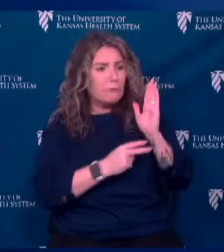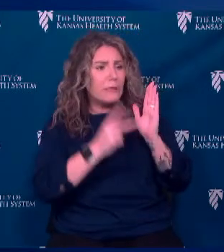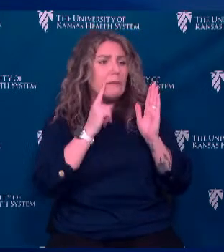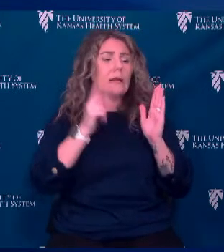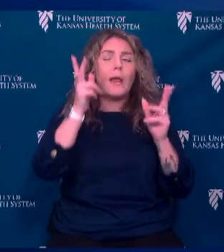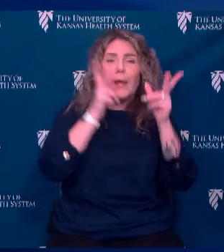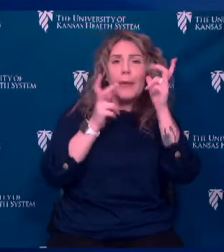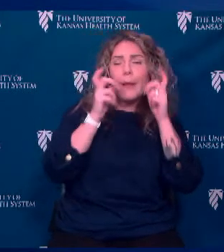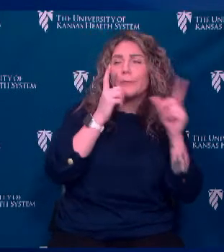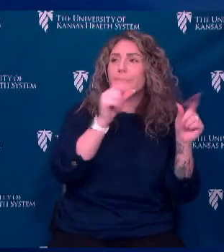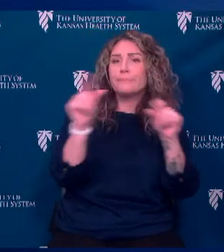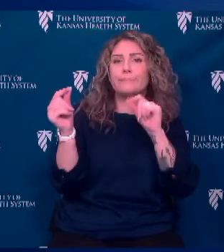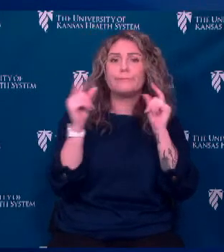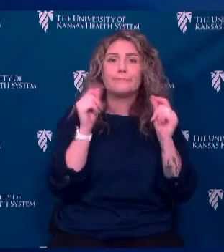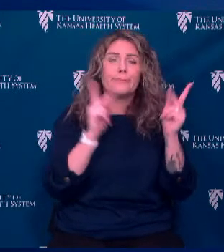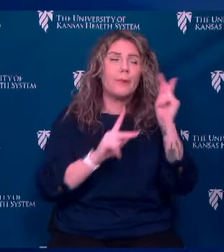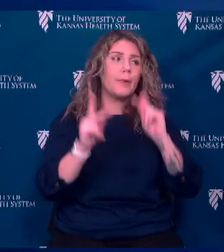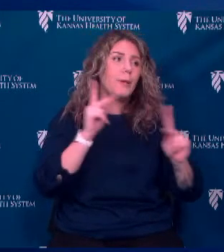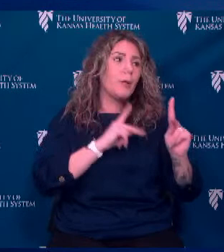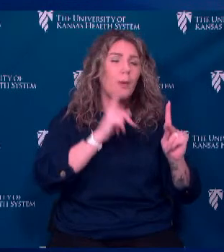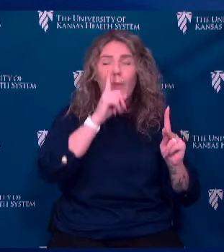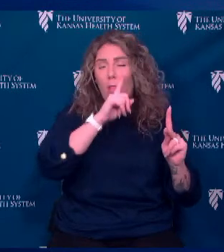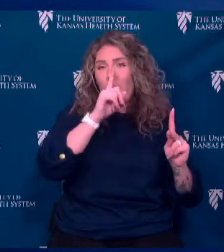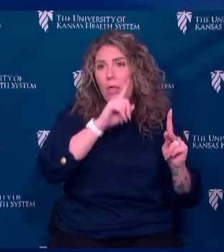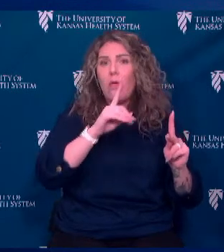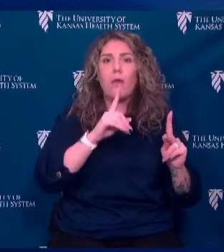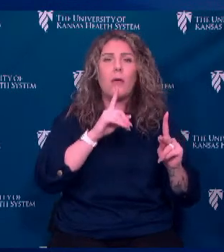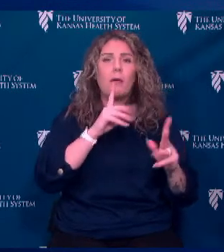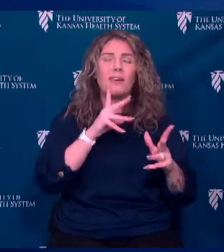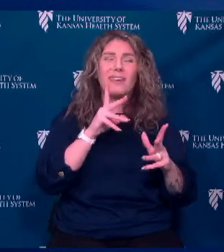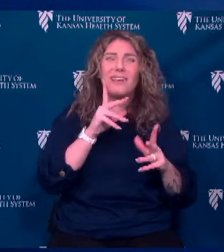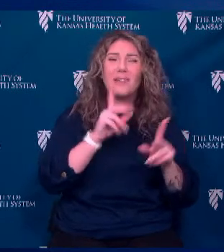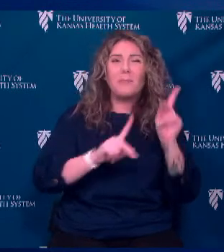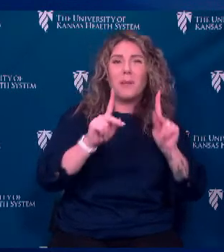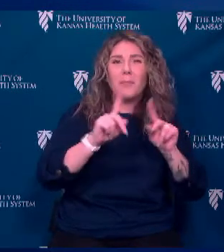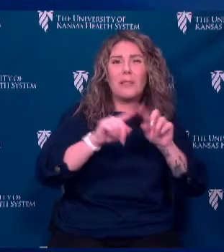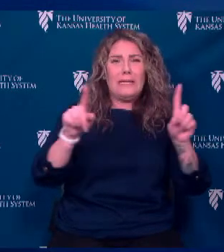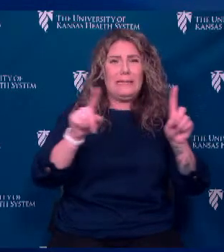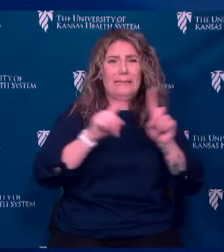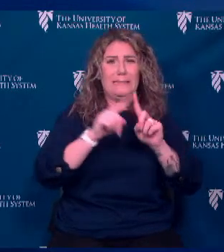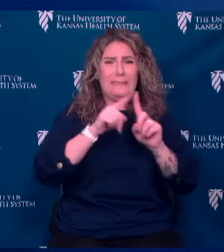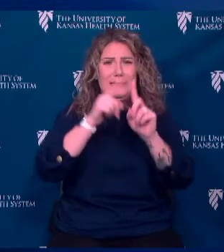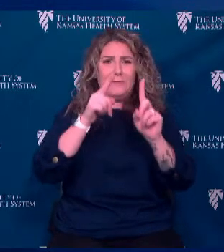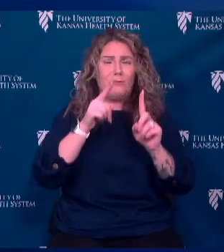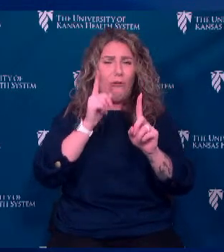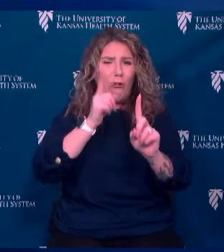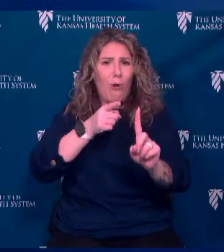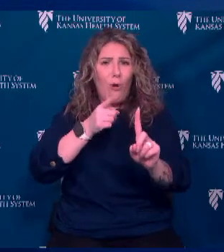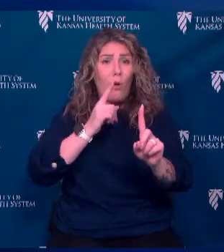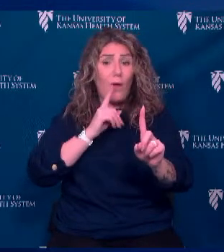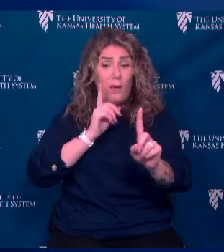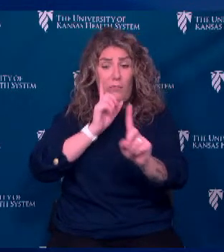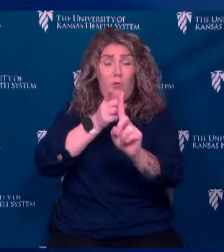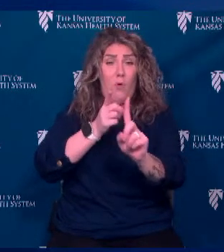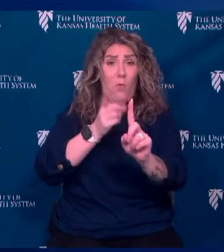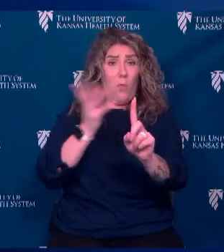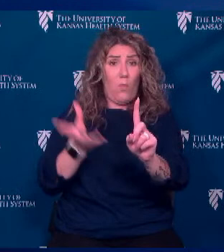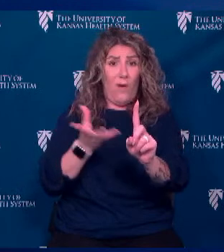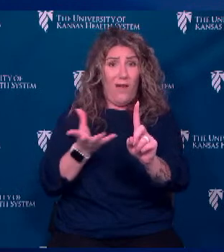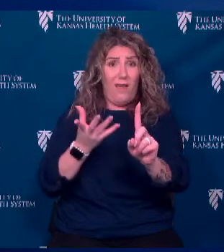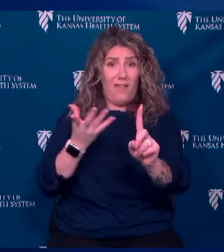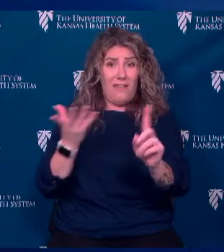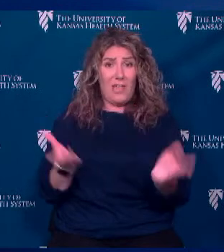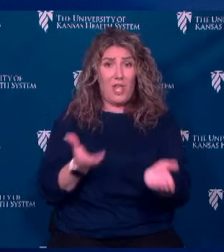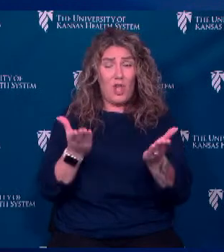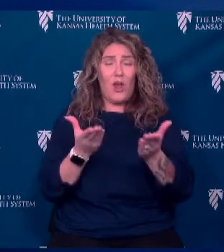from people with vested interest or folks who have all different agendas. We have one agenda, and that agenda is to try and keep you safe.